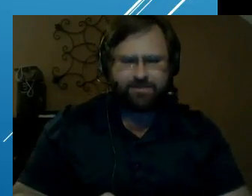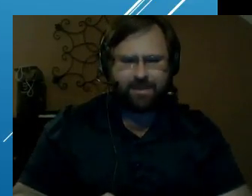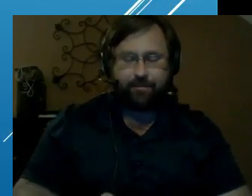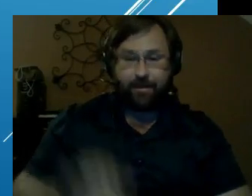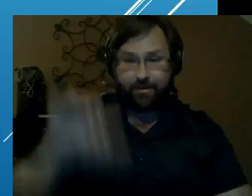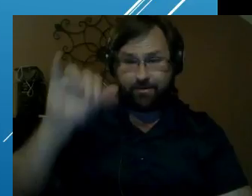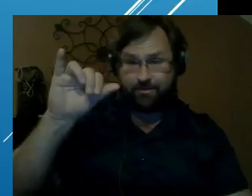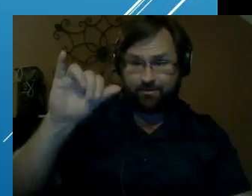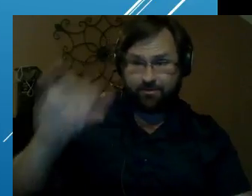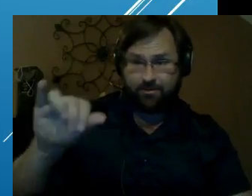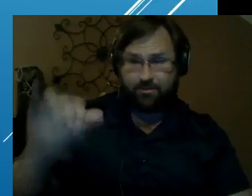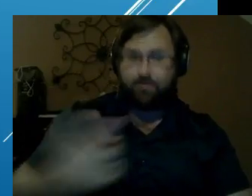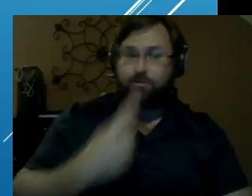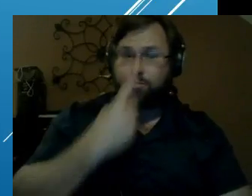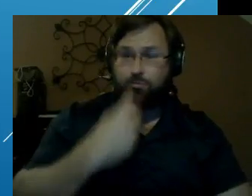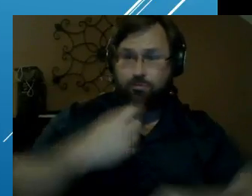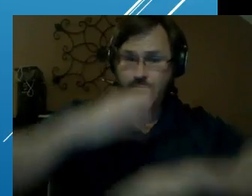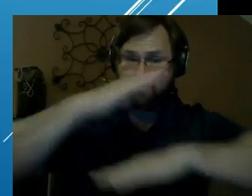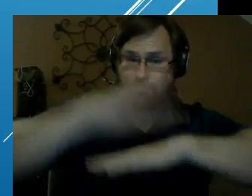and the second being,